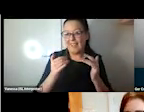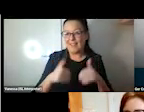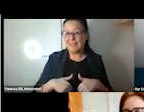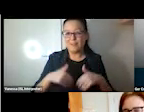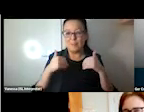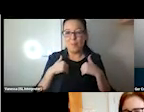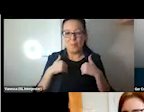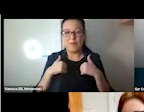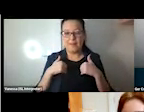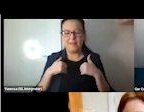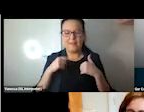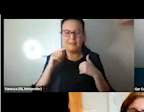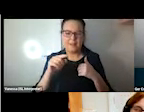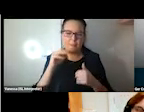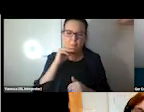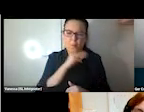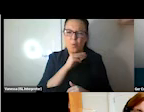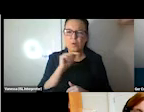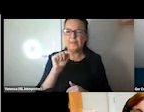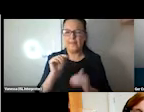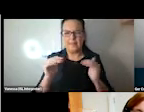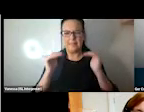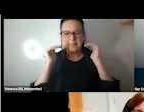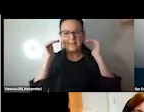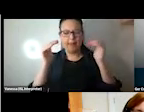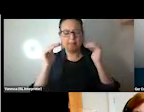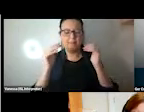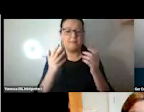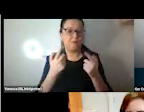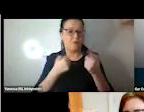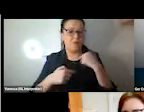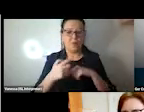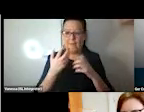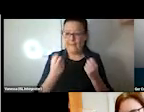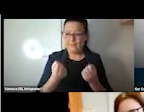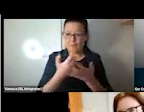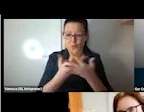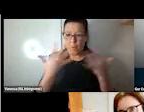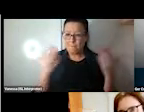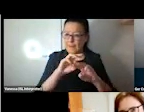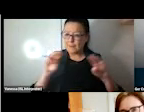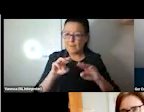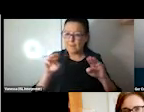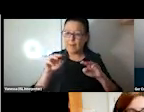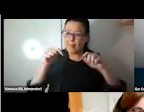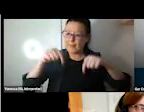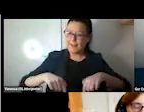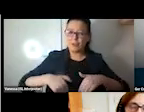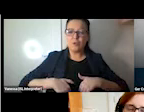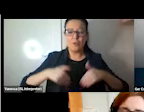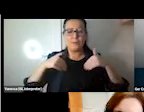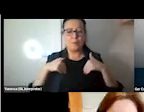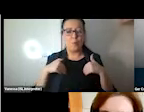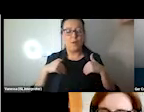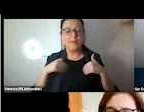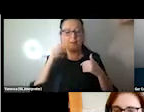of this standard that we have so many people here together this morning. And I also